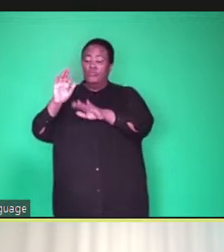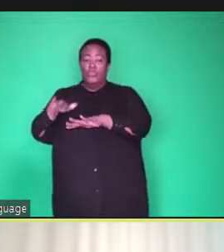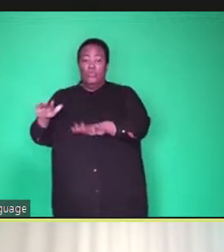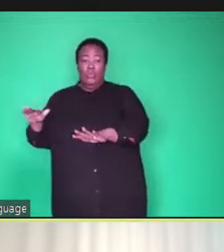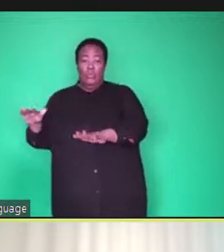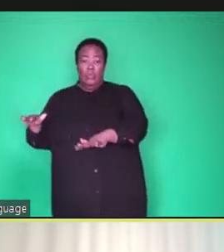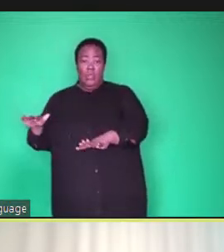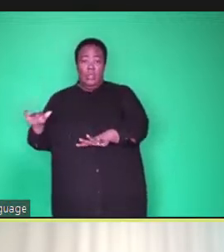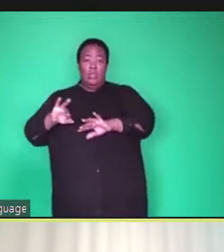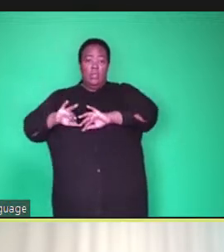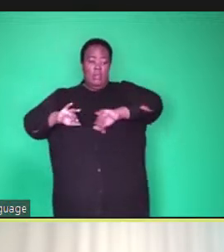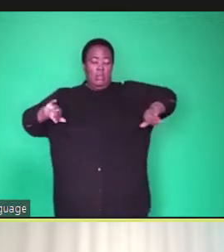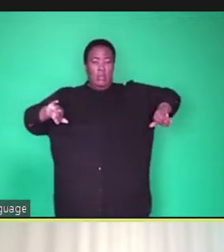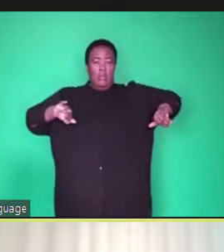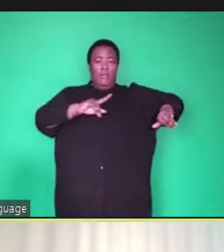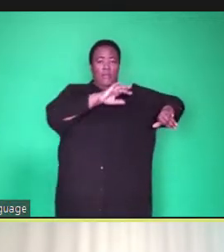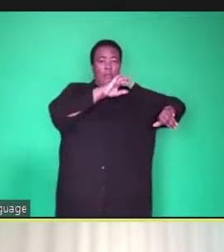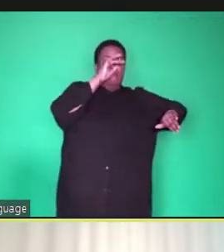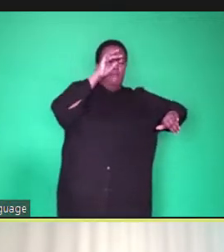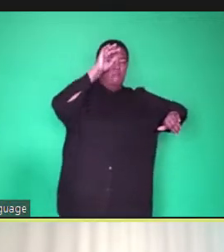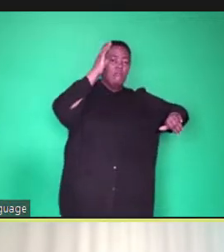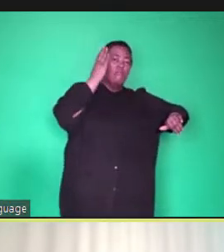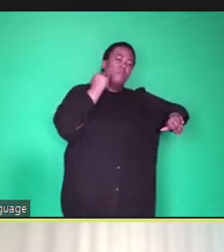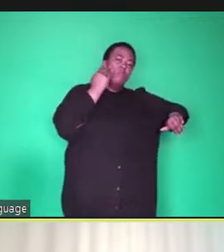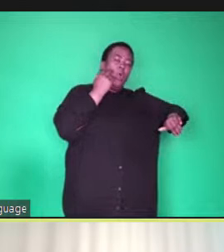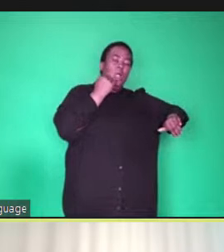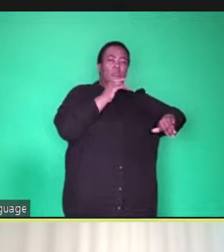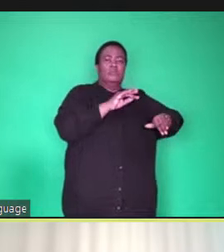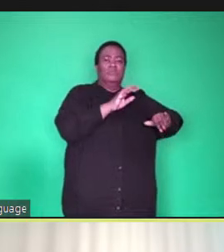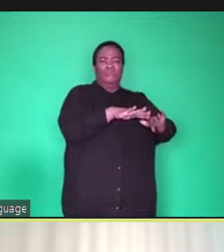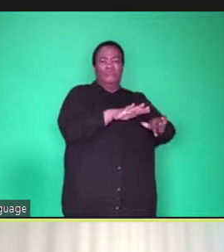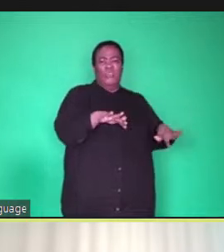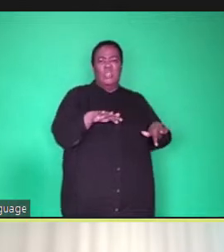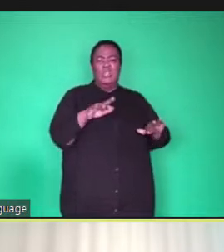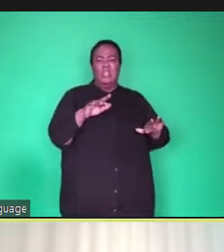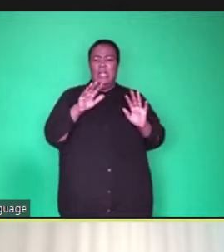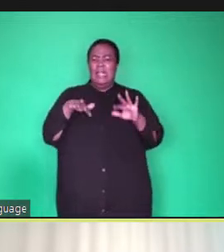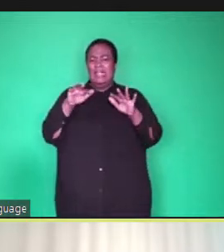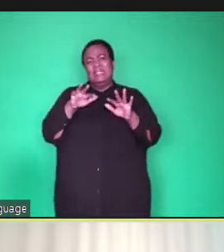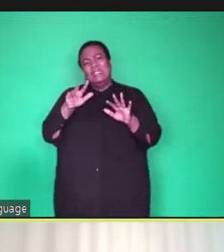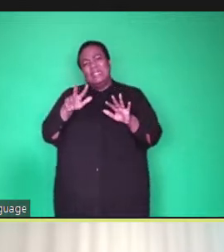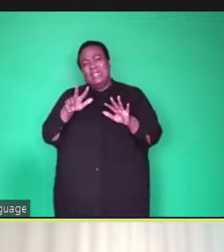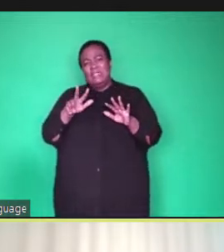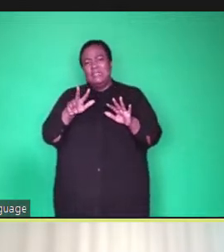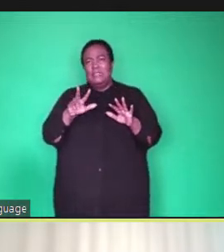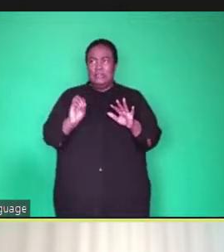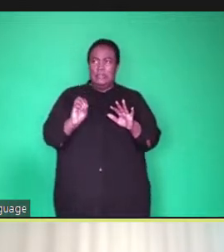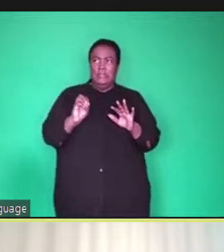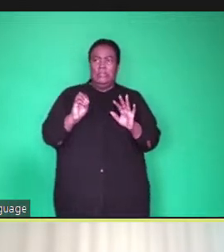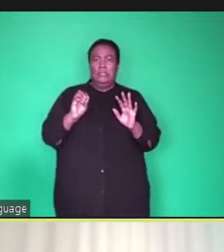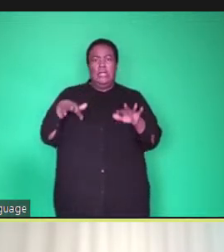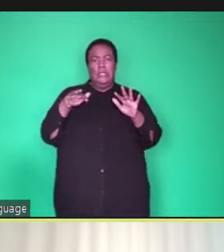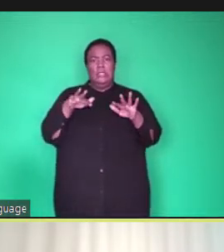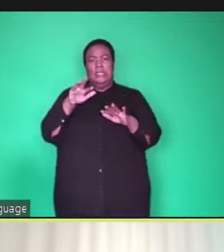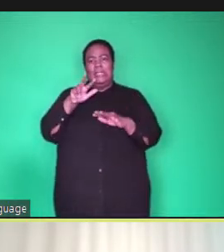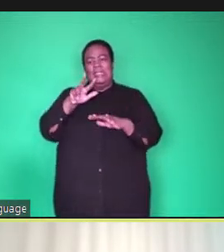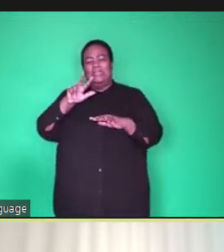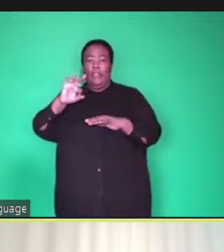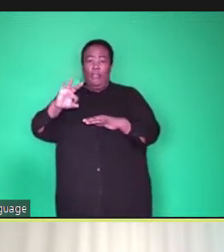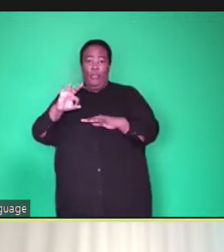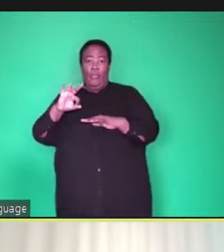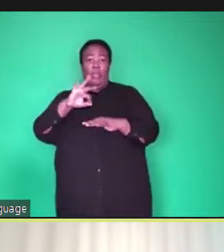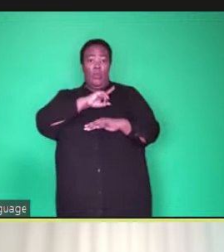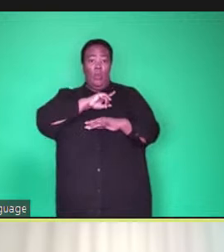towards greater urbanization started somewhere between 1980 and 1993 as more adults moved to